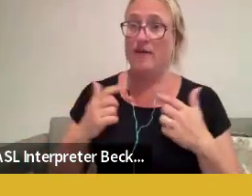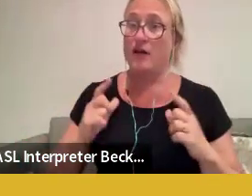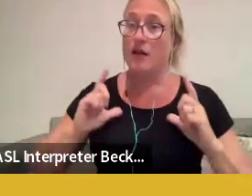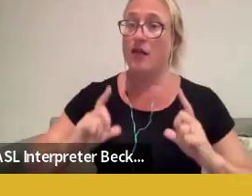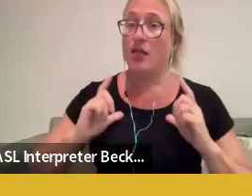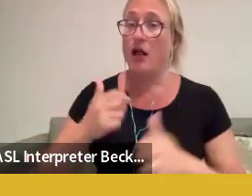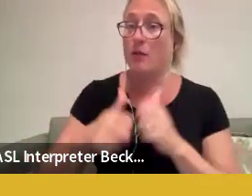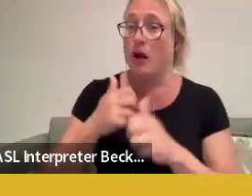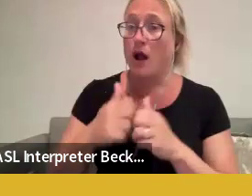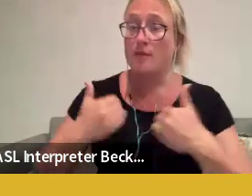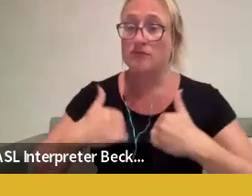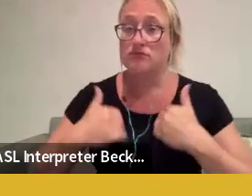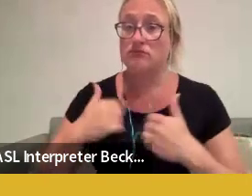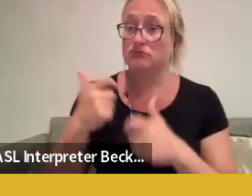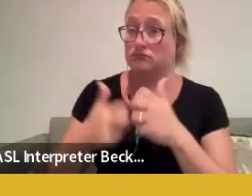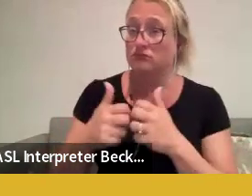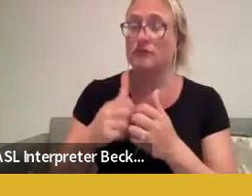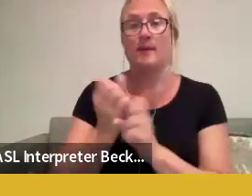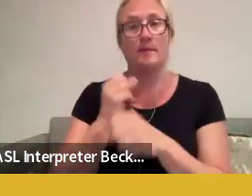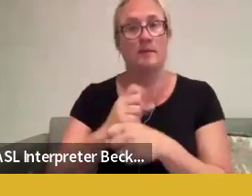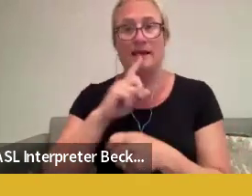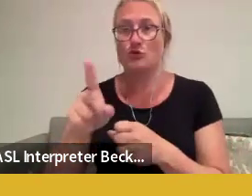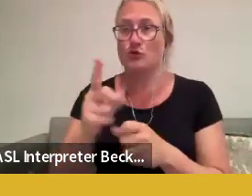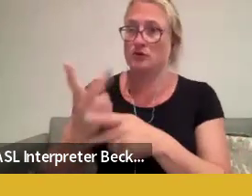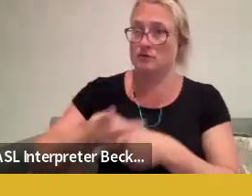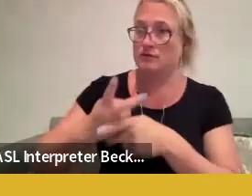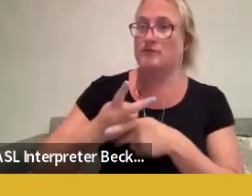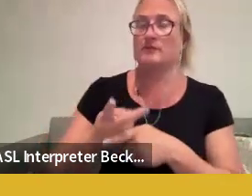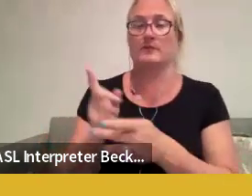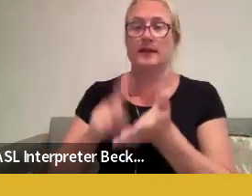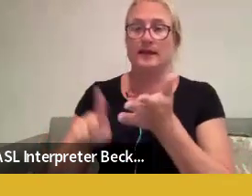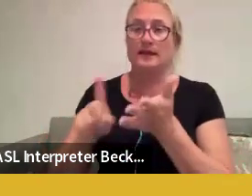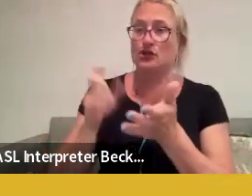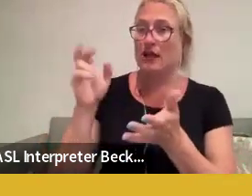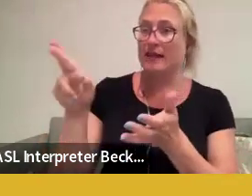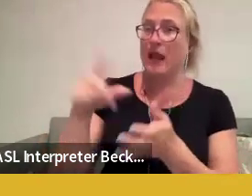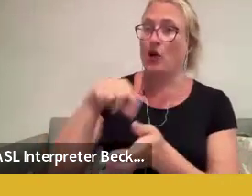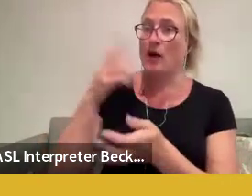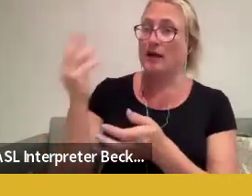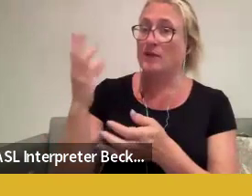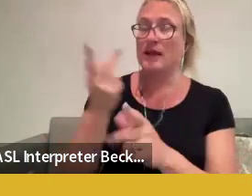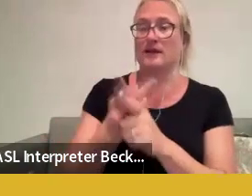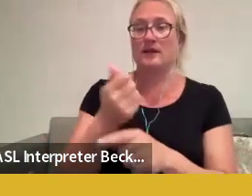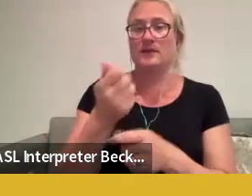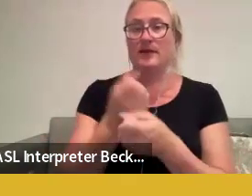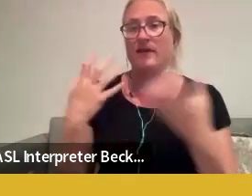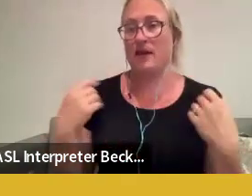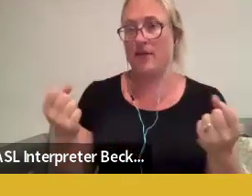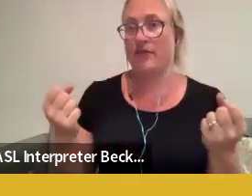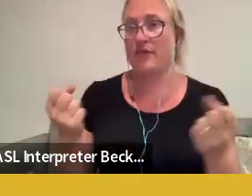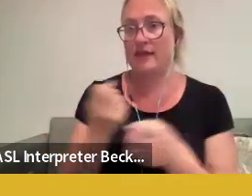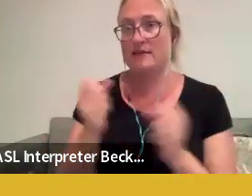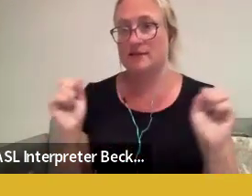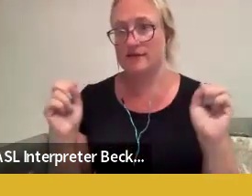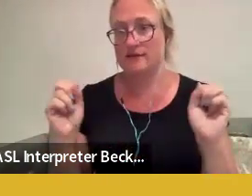necessary precautions to check the air quality and stay safe and healthy in the summertime. Dehydration and